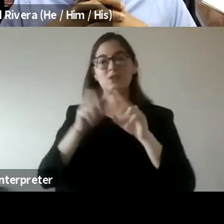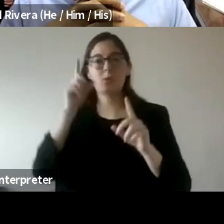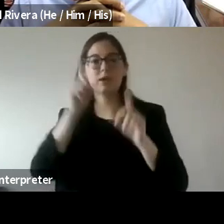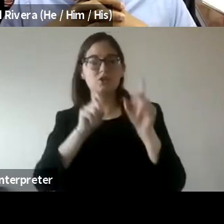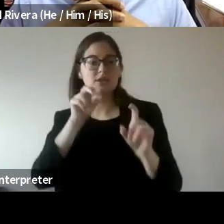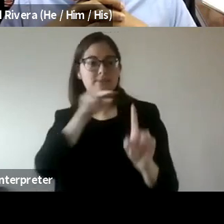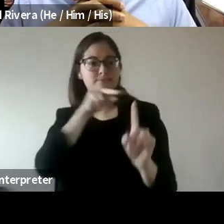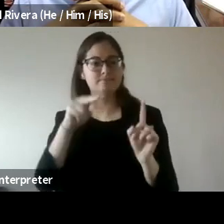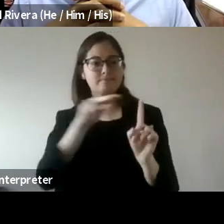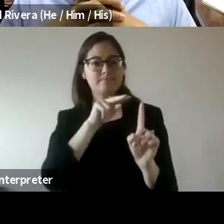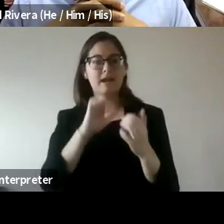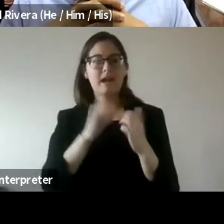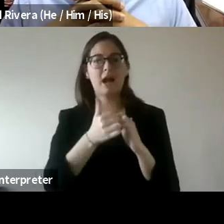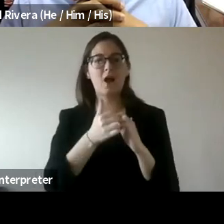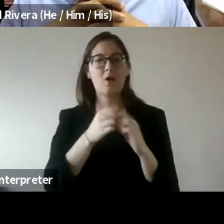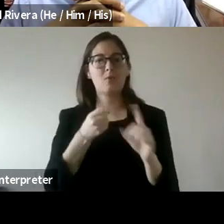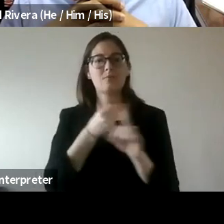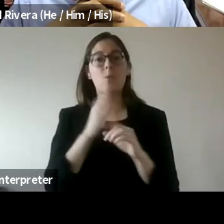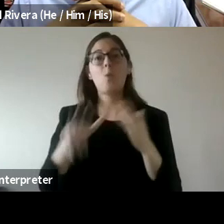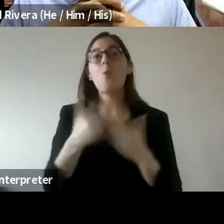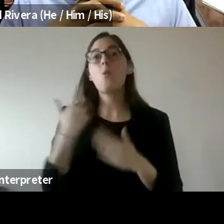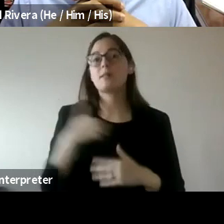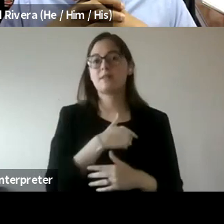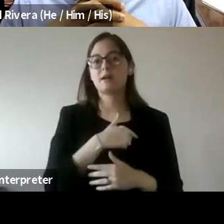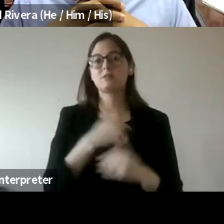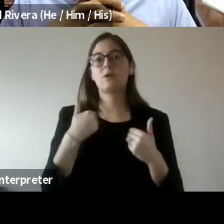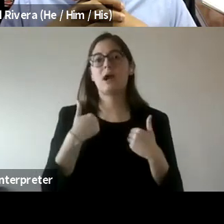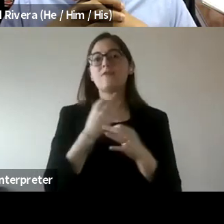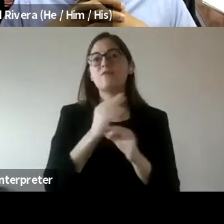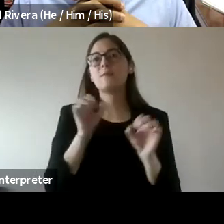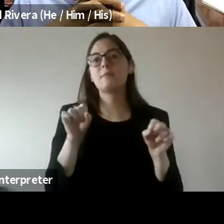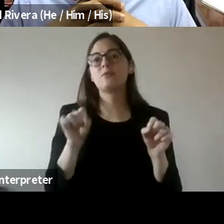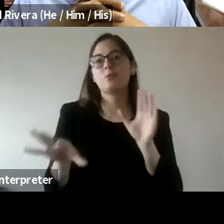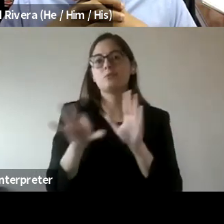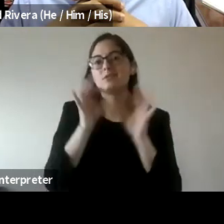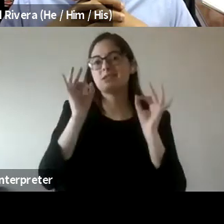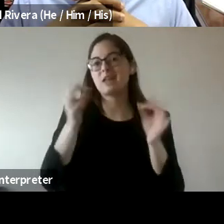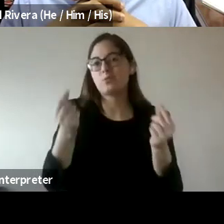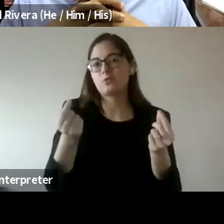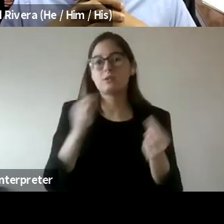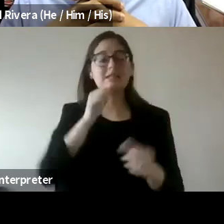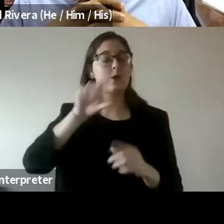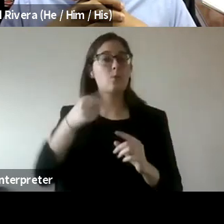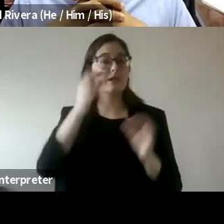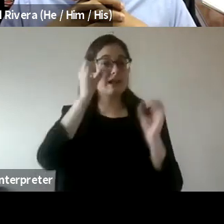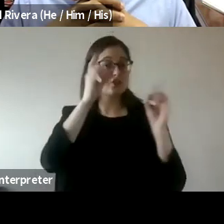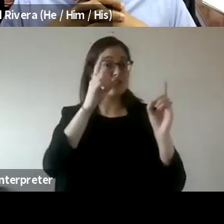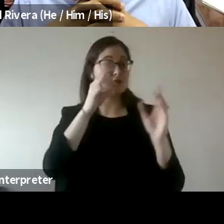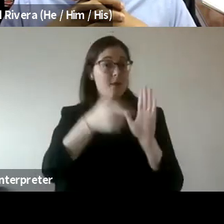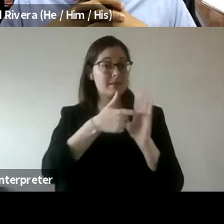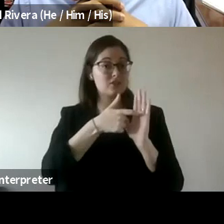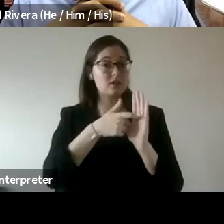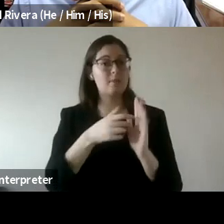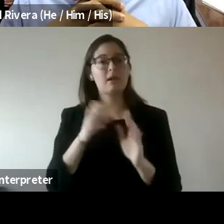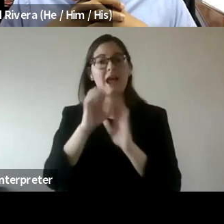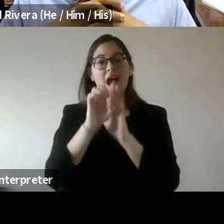for all of us, so that we can have the freedom to choose what to do about it. That's not just an educational obligation, it's an ethical and perhaps even